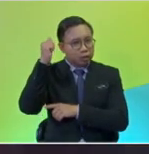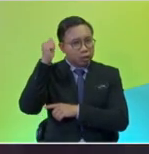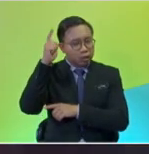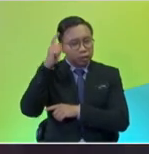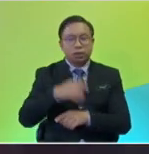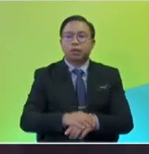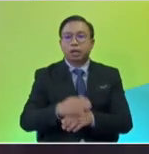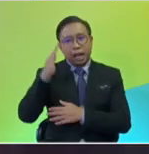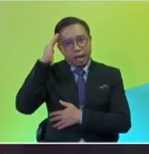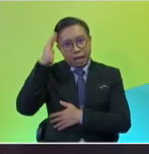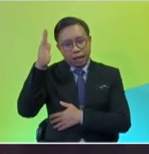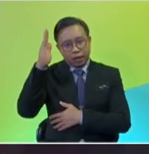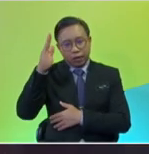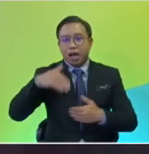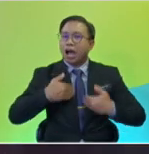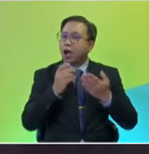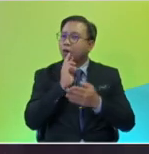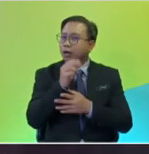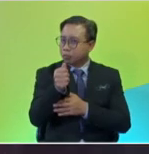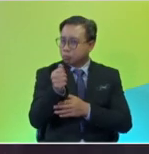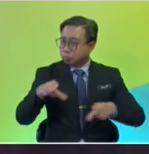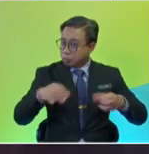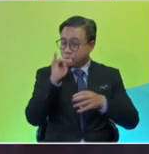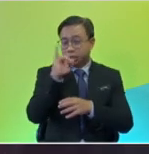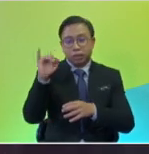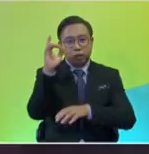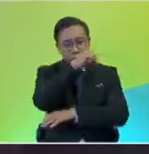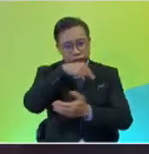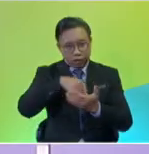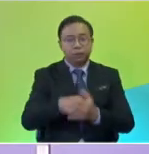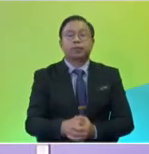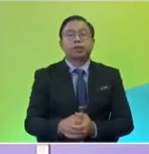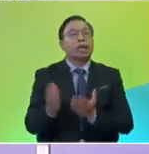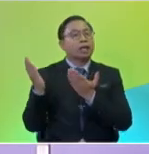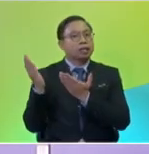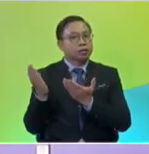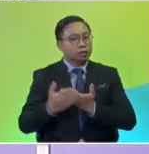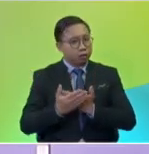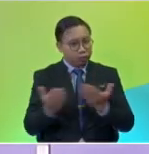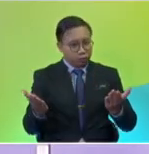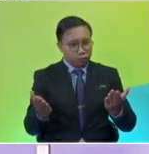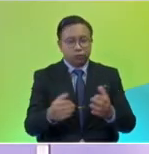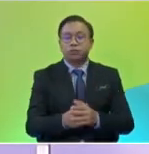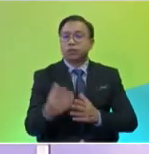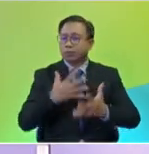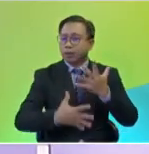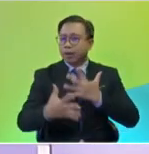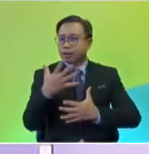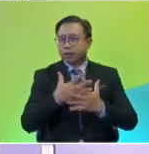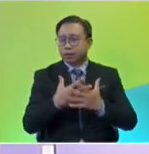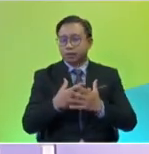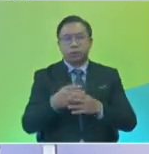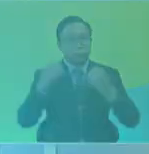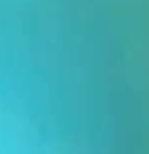Carl. Hello, Sean. How are you doing today? Great. All right. And we also like to introduce our sign language interpreter of the day, which is